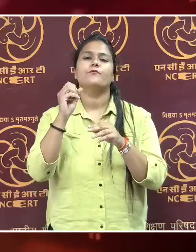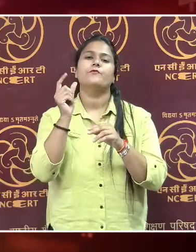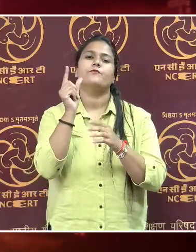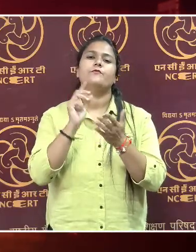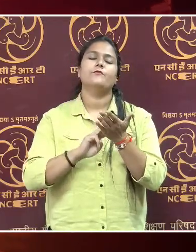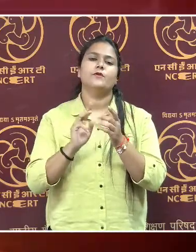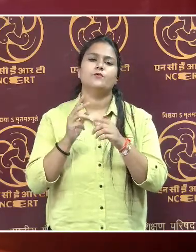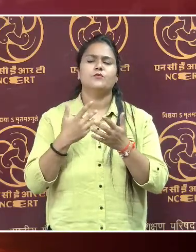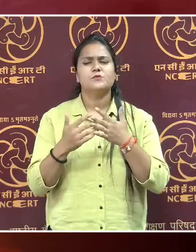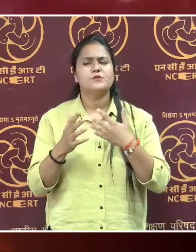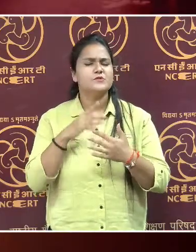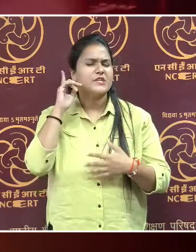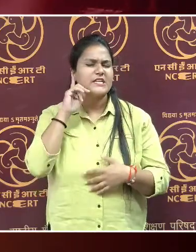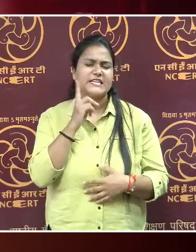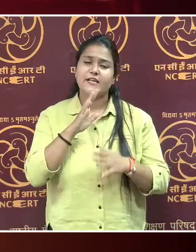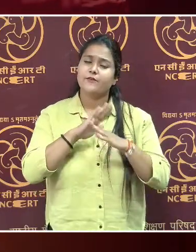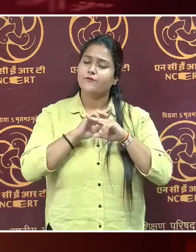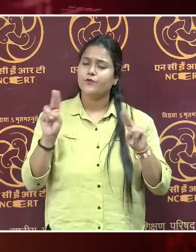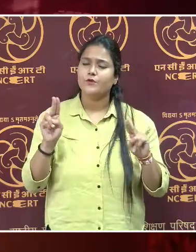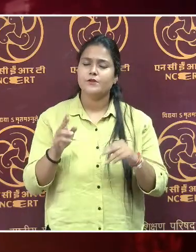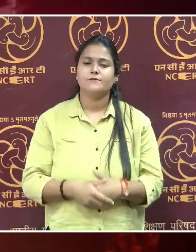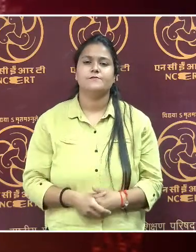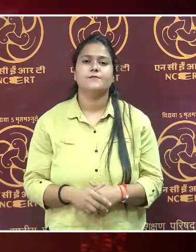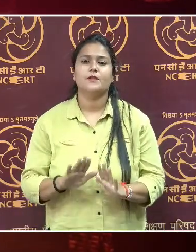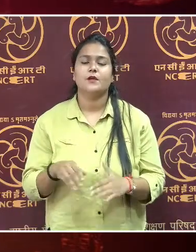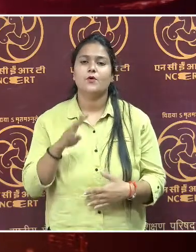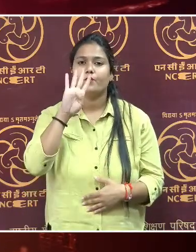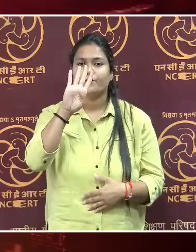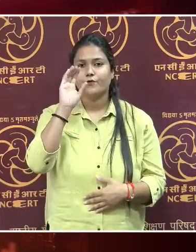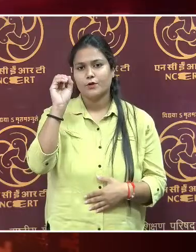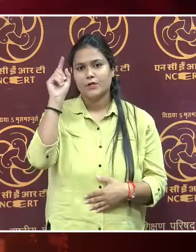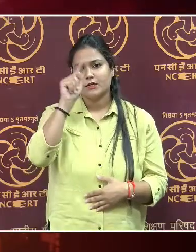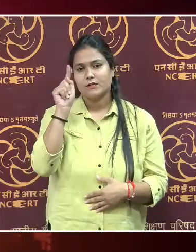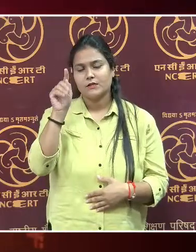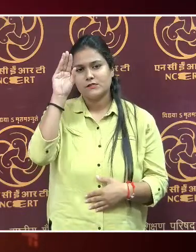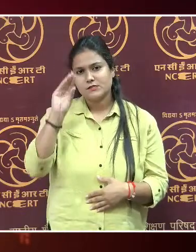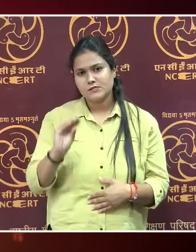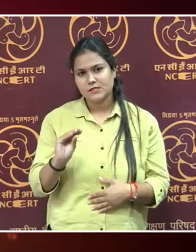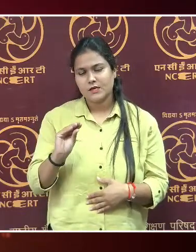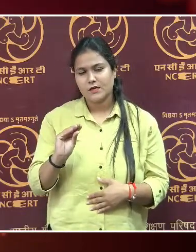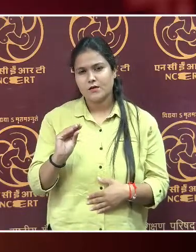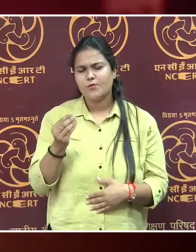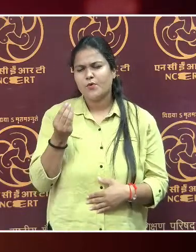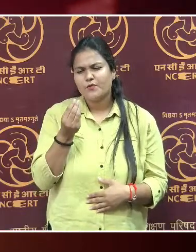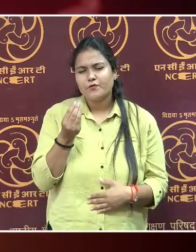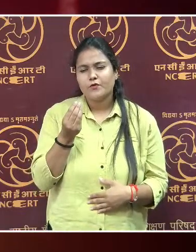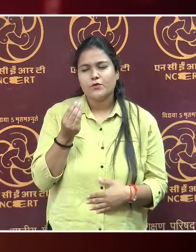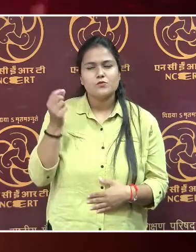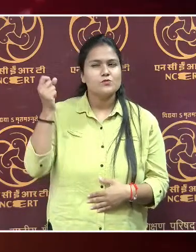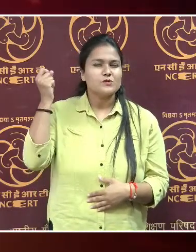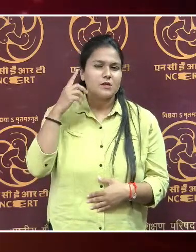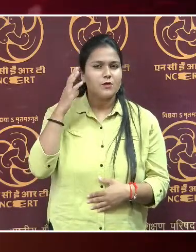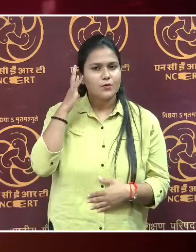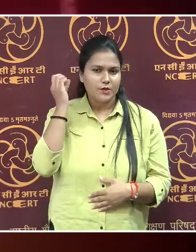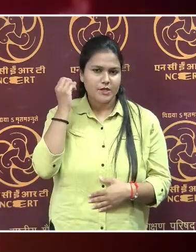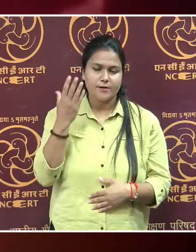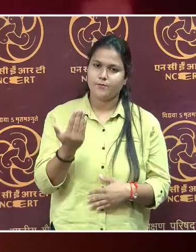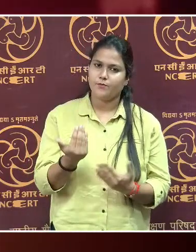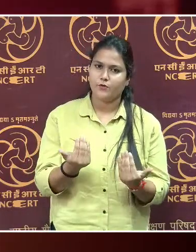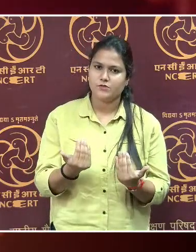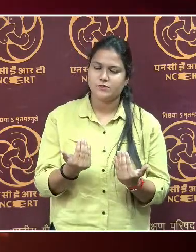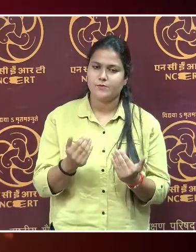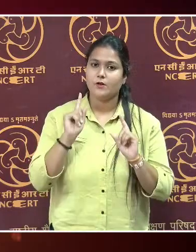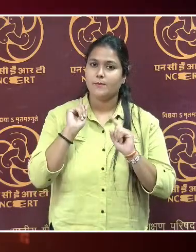till 40 dB of the signal, those sounds they can hear. Whereas whichever is higher than